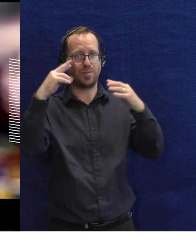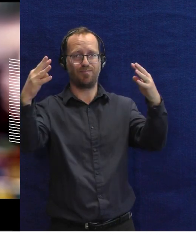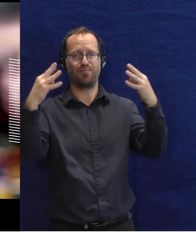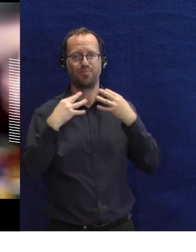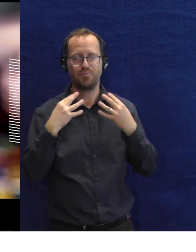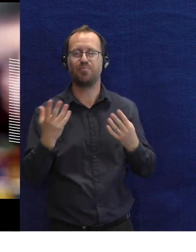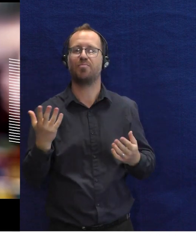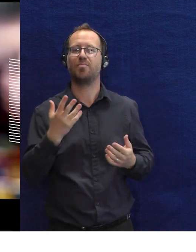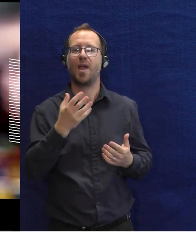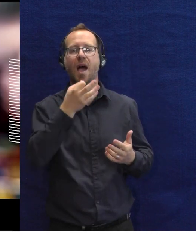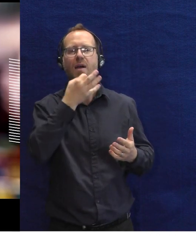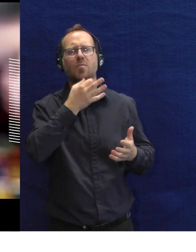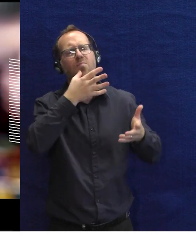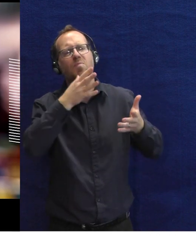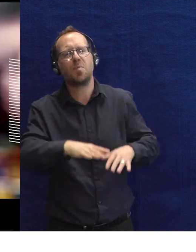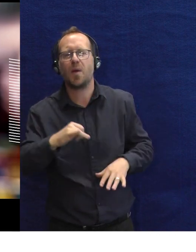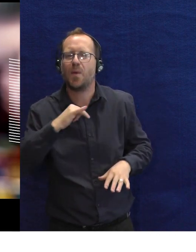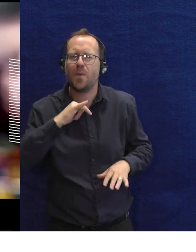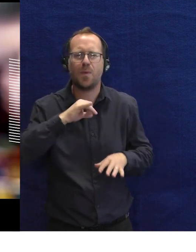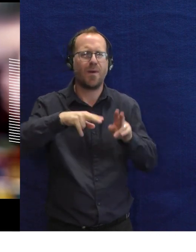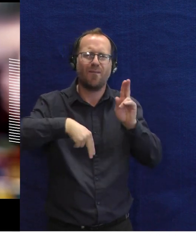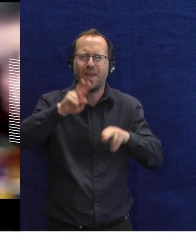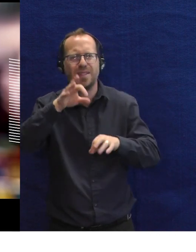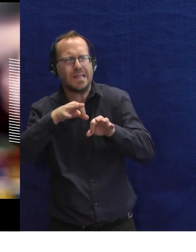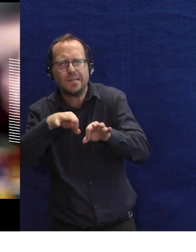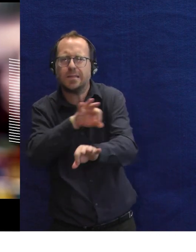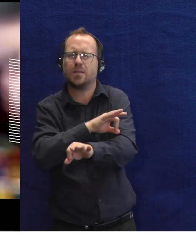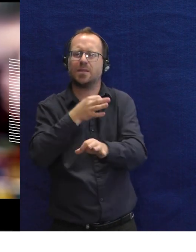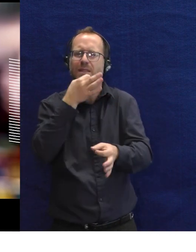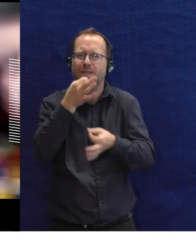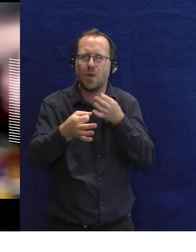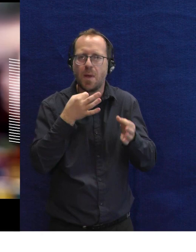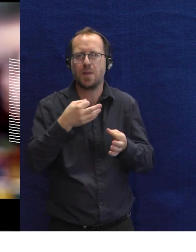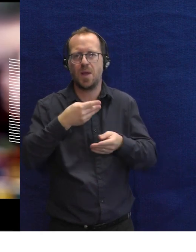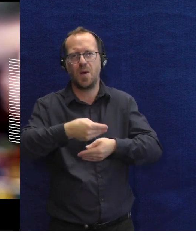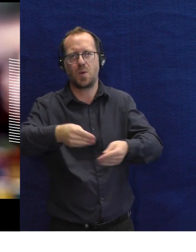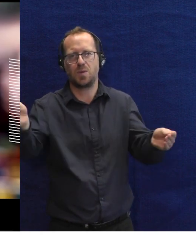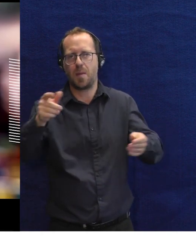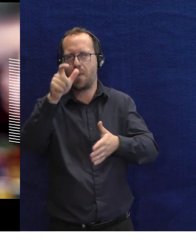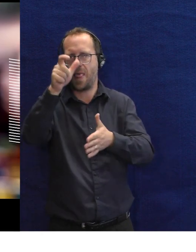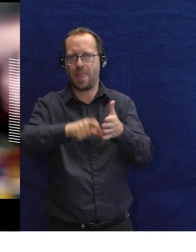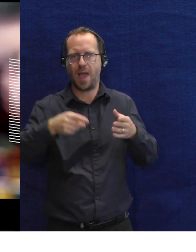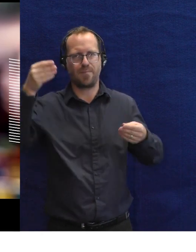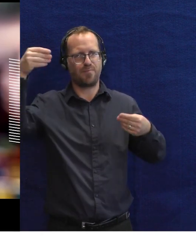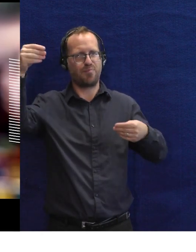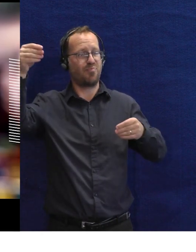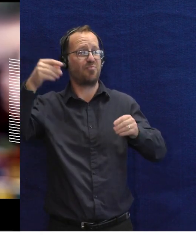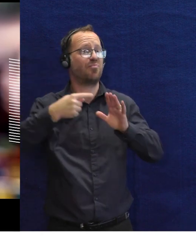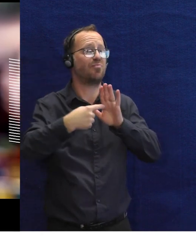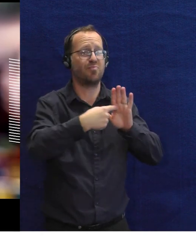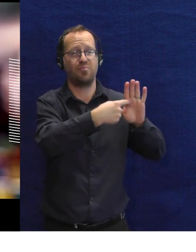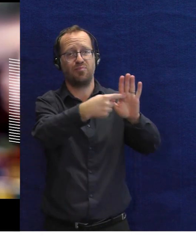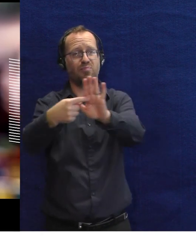if you want to have something more compressed, some more information, I have some small flyers